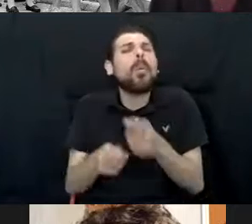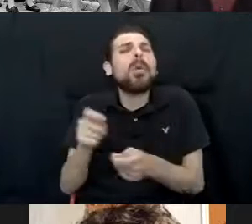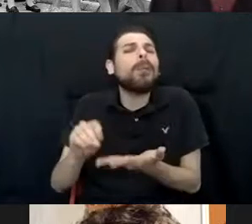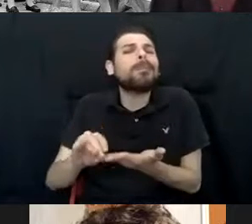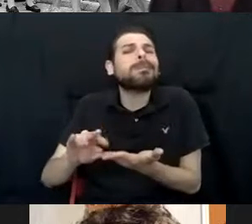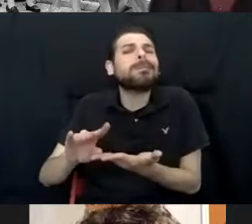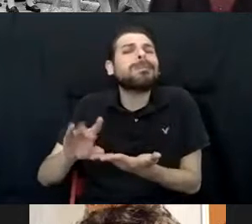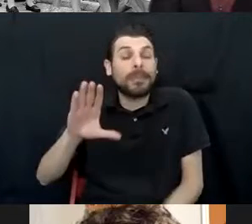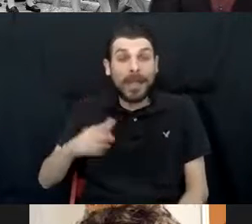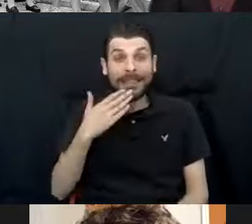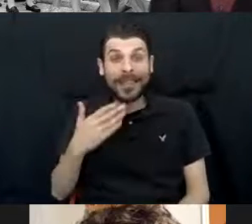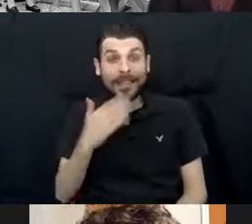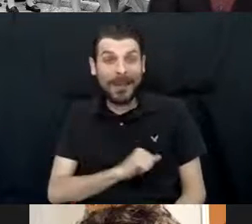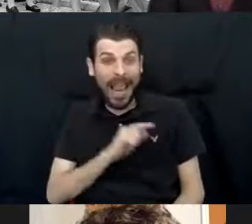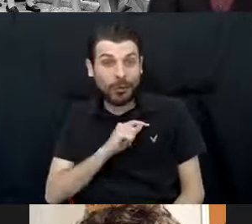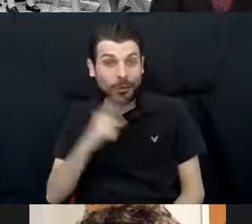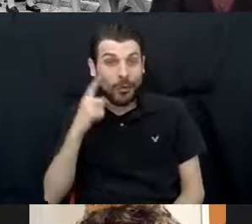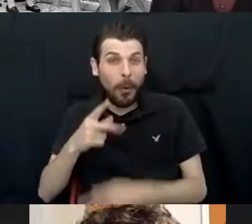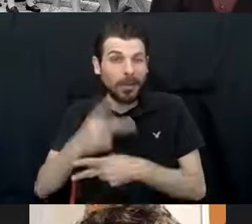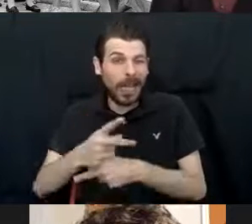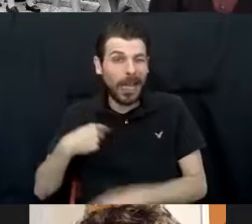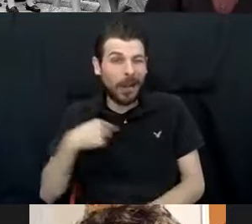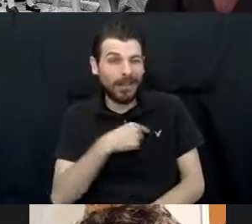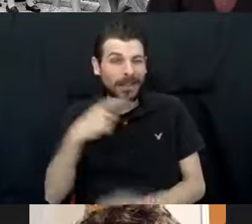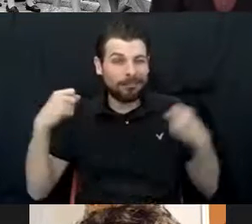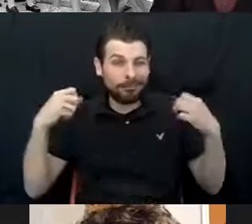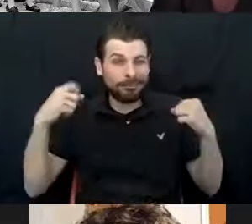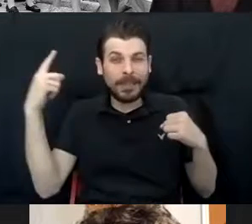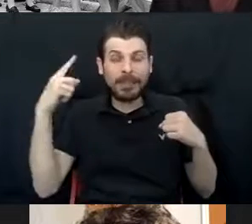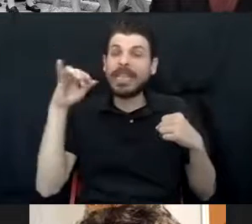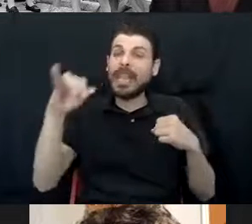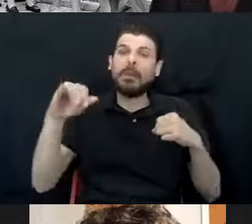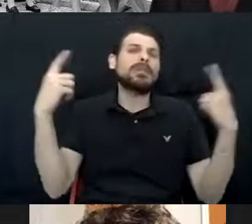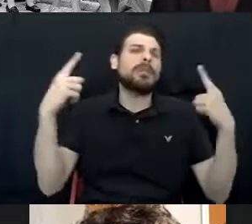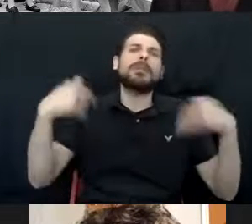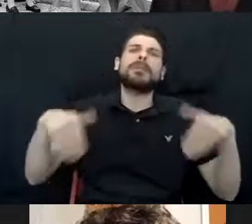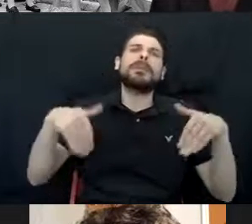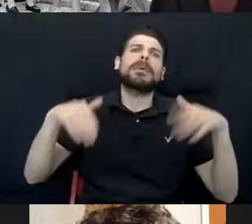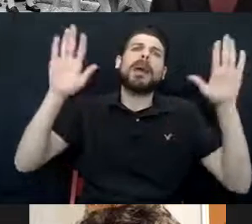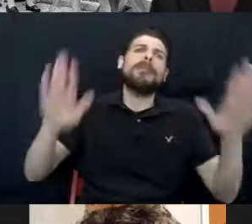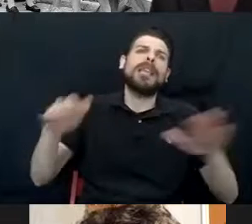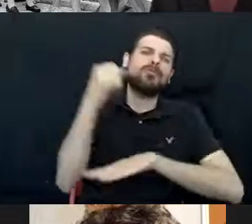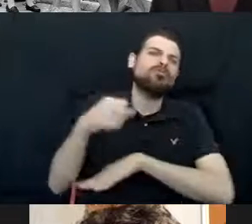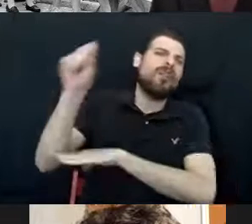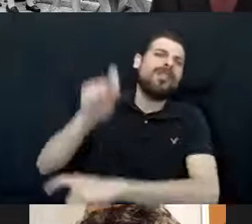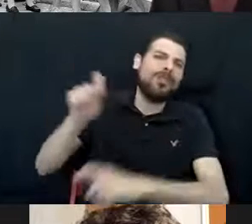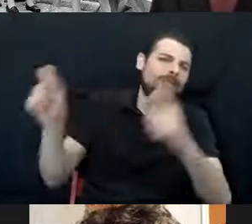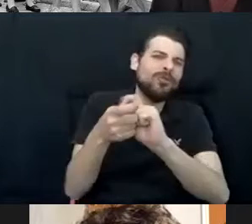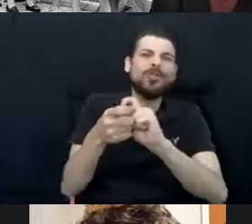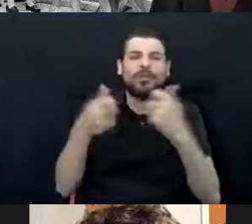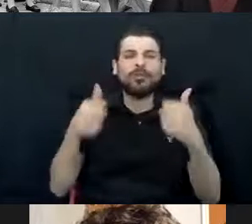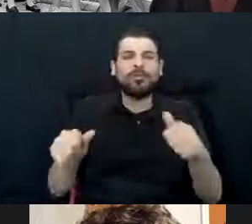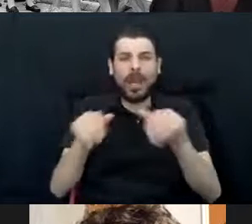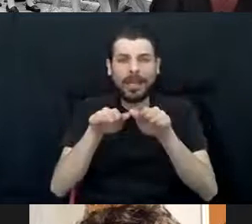it. Thank you, Andrew, for taking care of us. We just did some revolutionary work by making sure that this is accessible to our